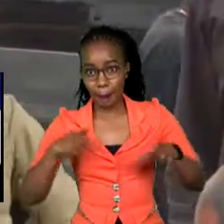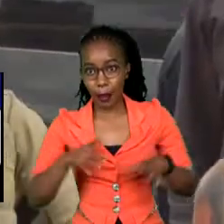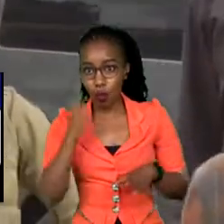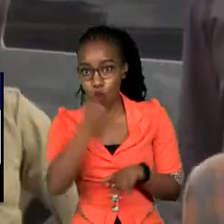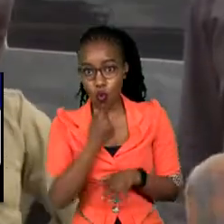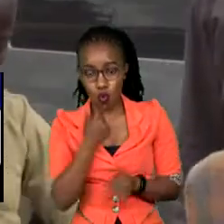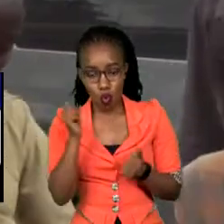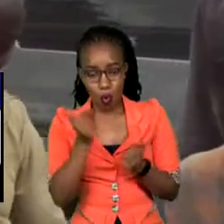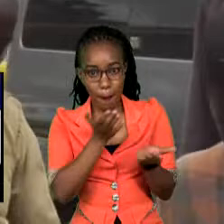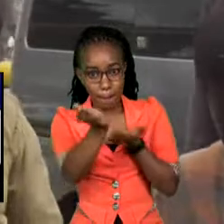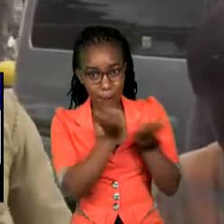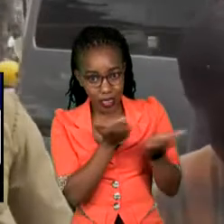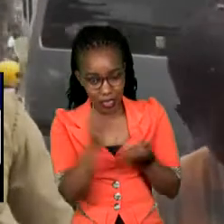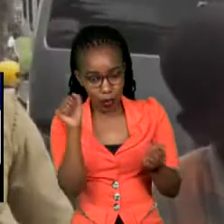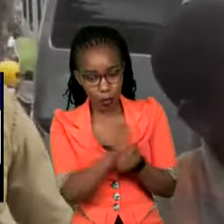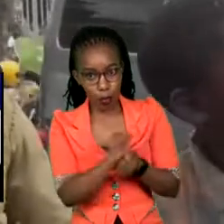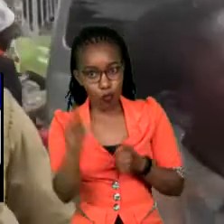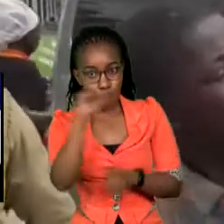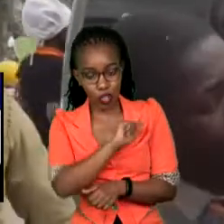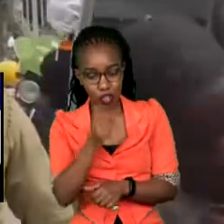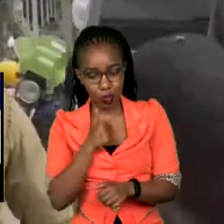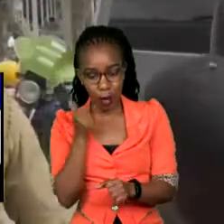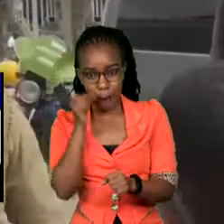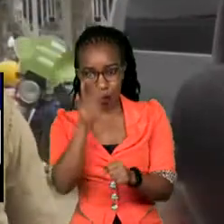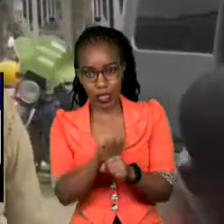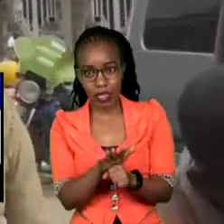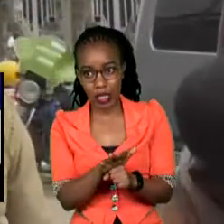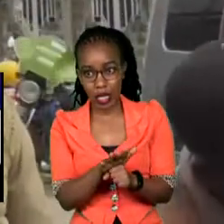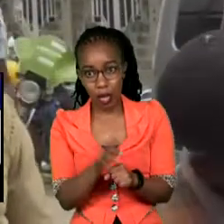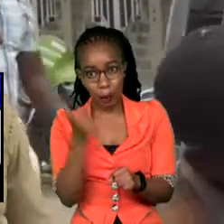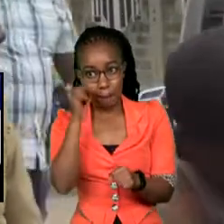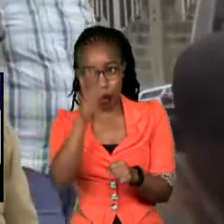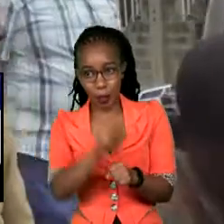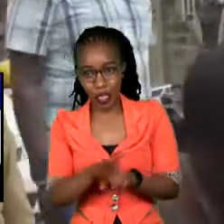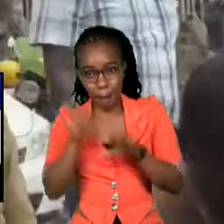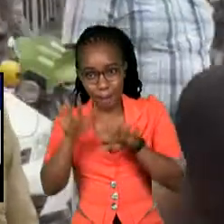displaced, nina uhakika kwamba kuna